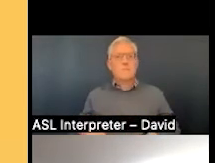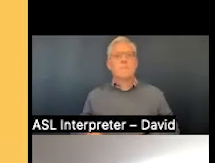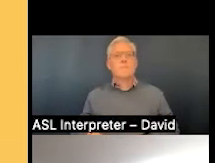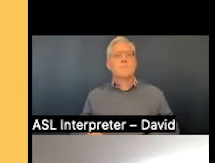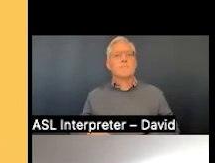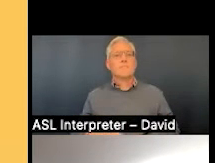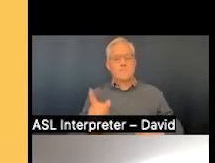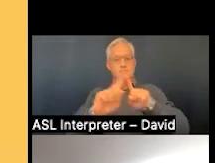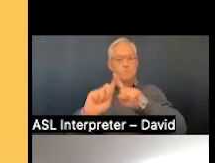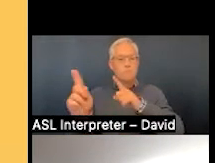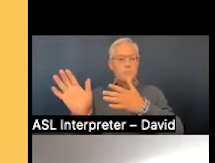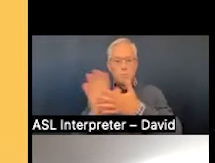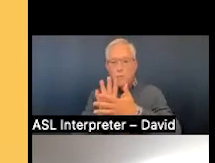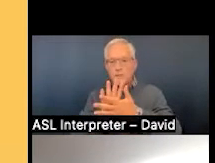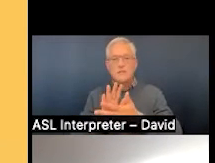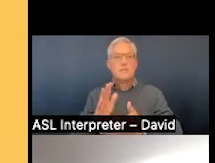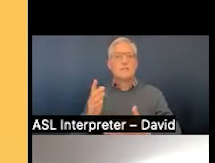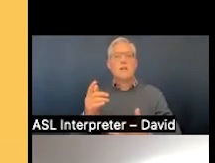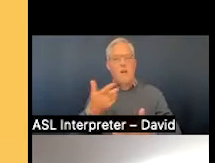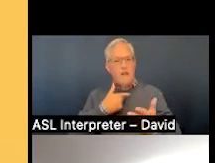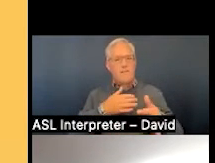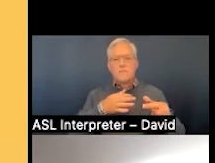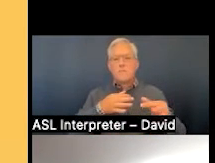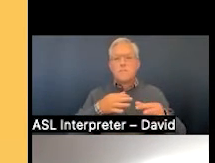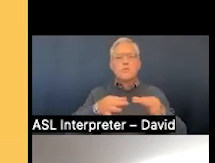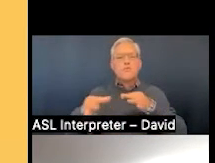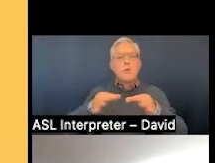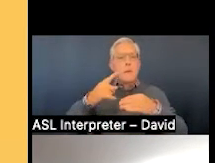who've uploaded details of all the descriptive subtitles